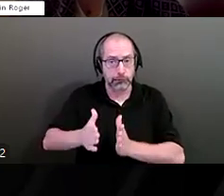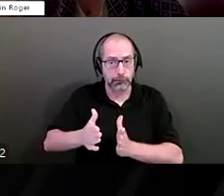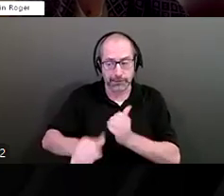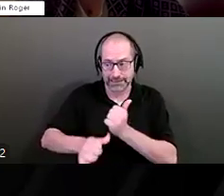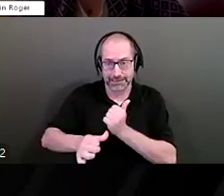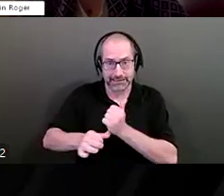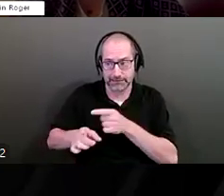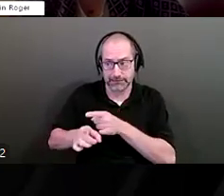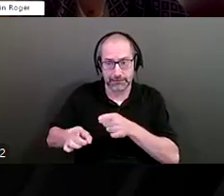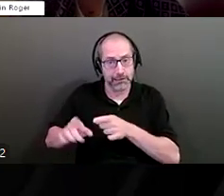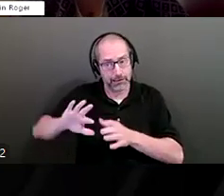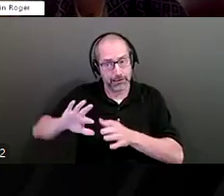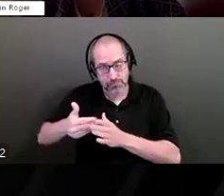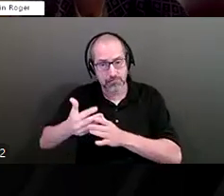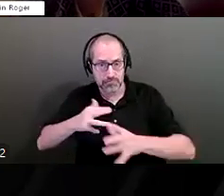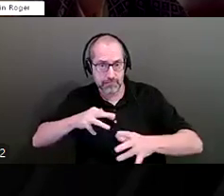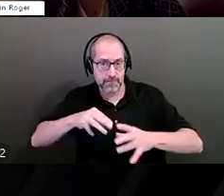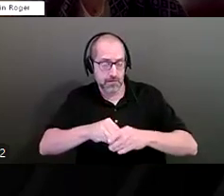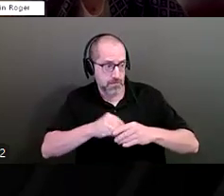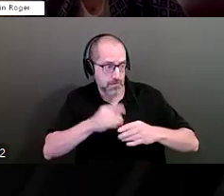part in the success of this study.